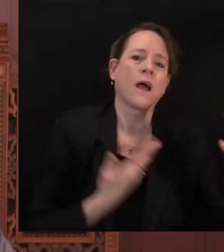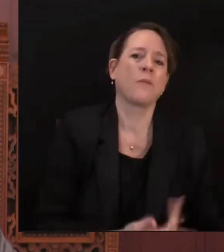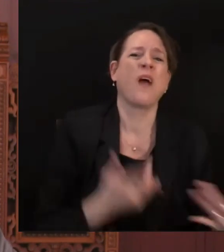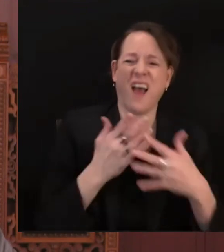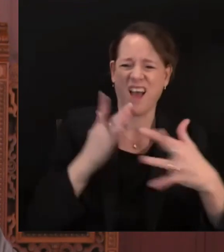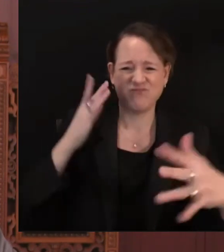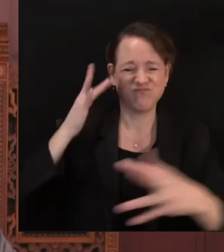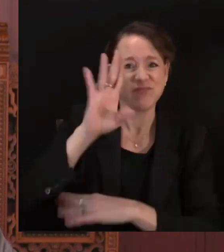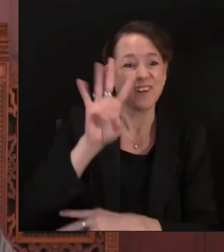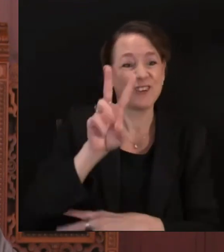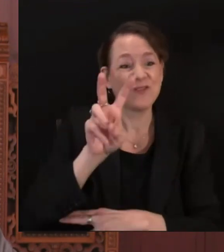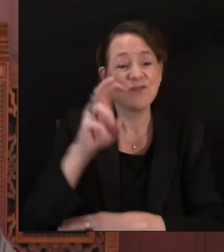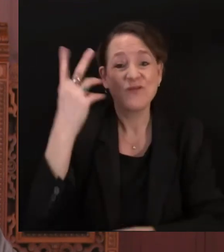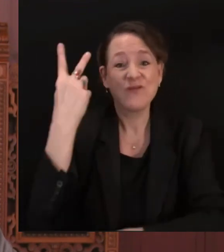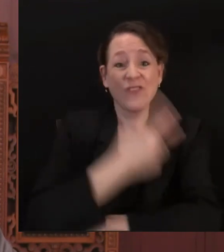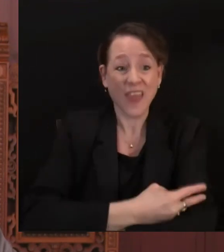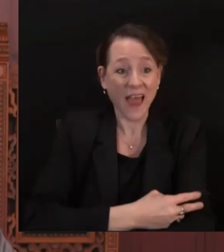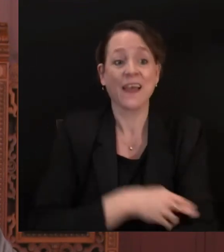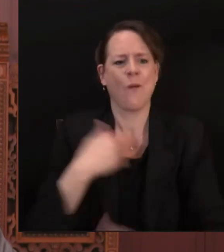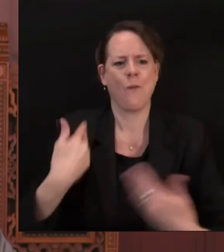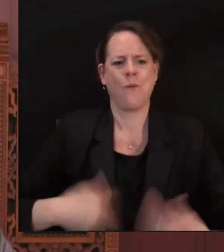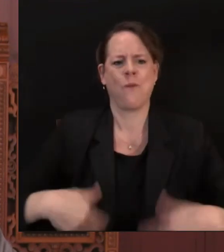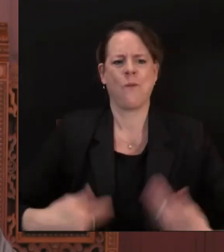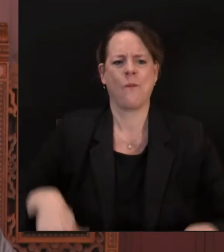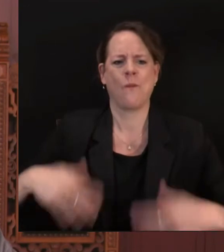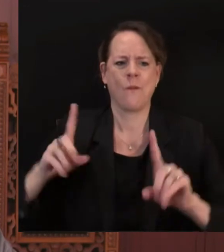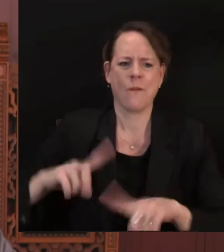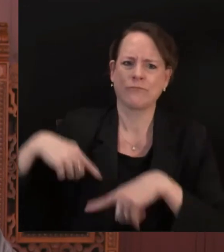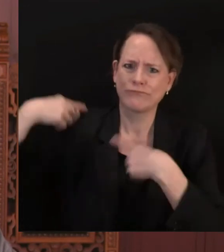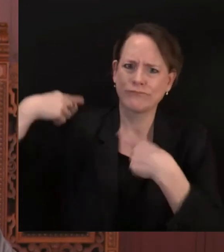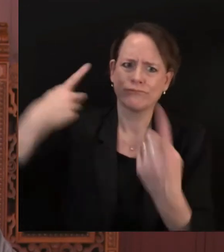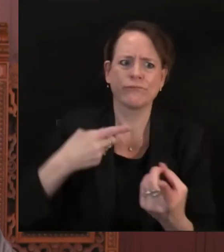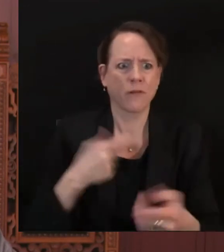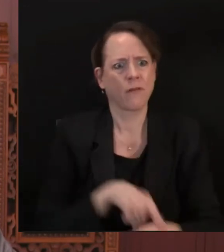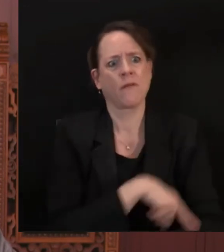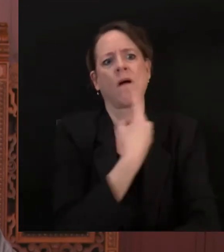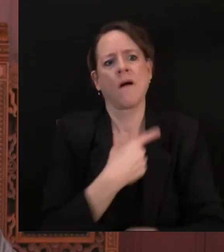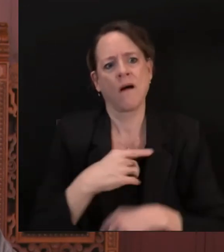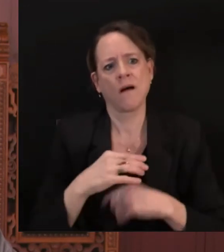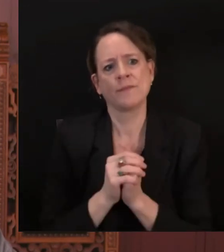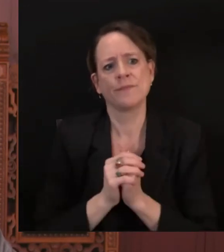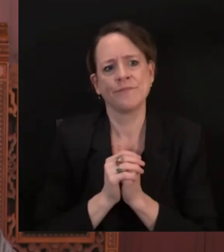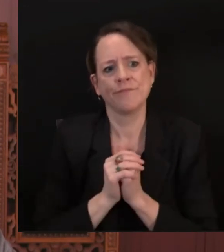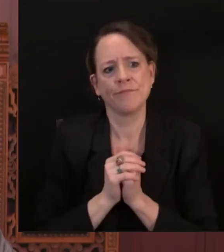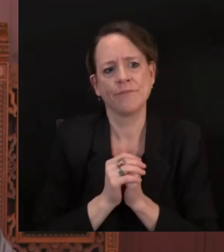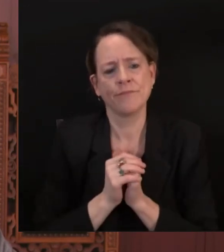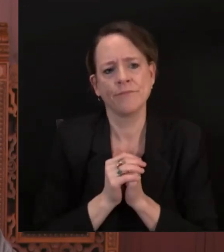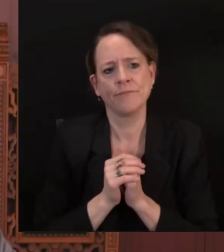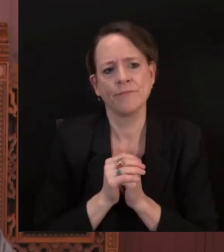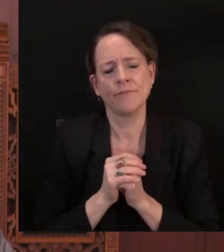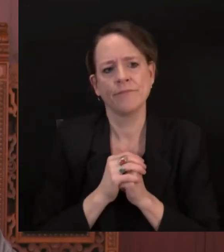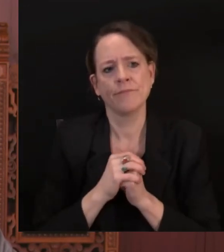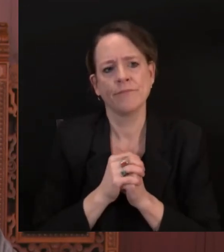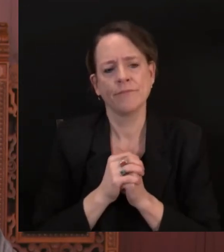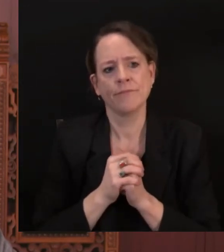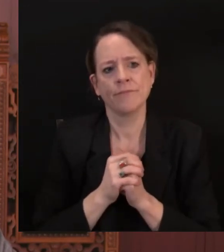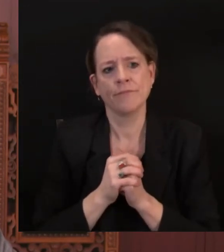happen tomorrow if people would be willing to do this. My point with the letter is to point that out, that we